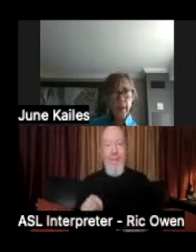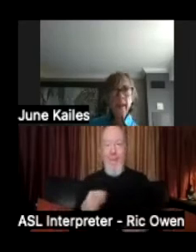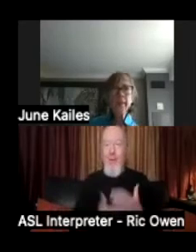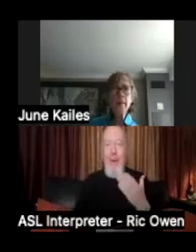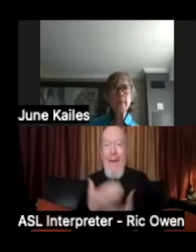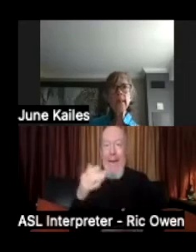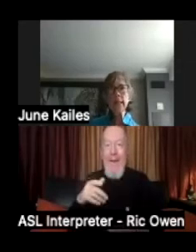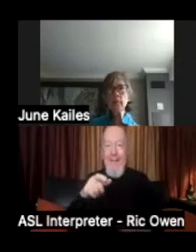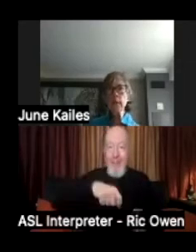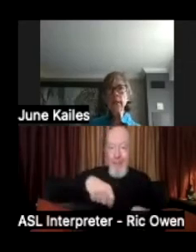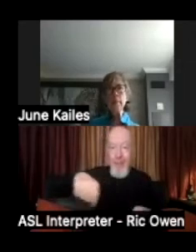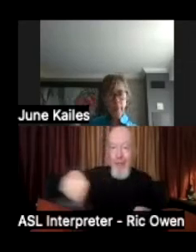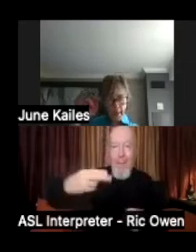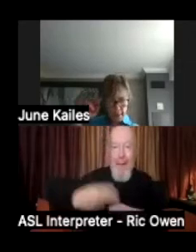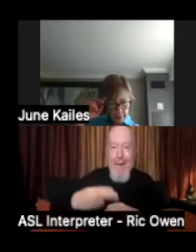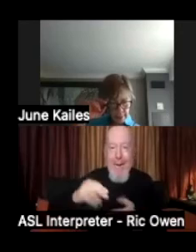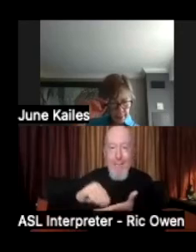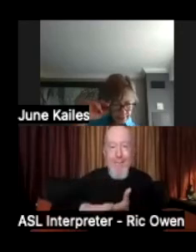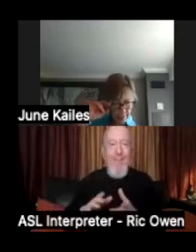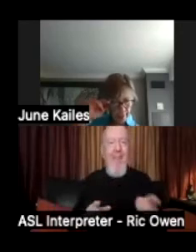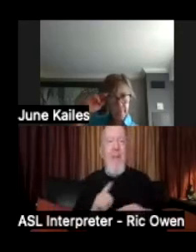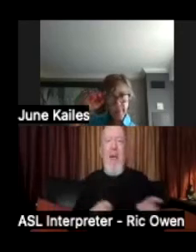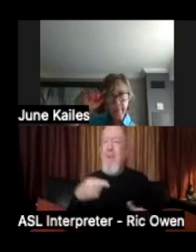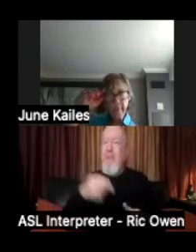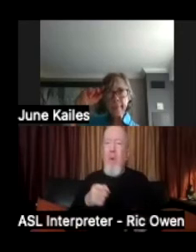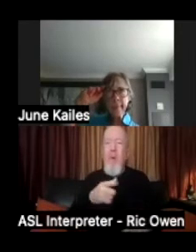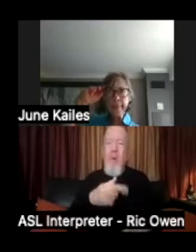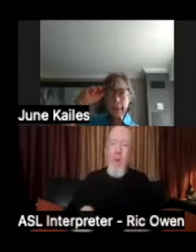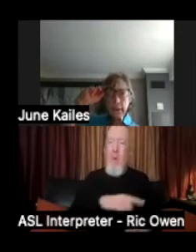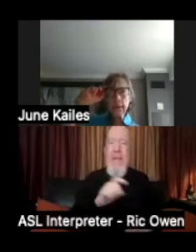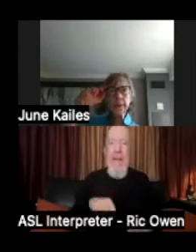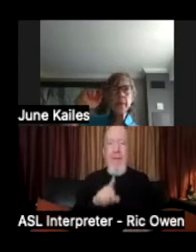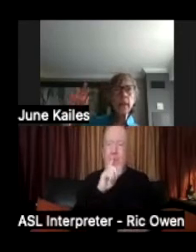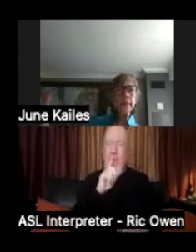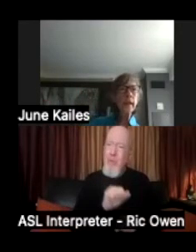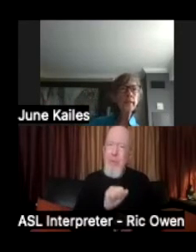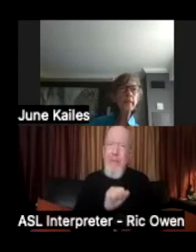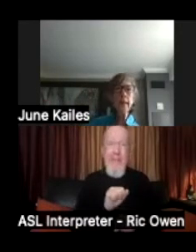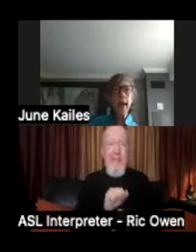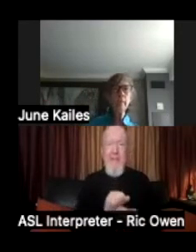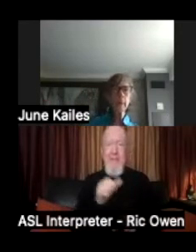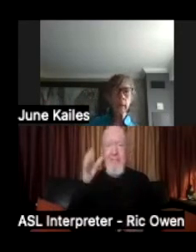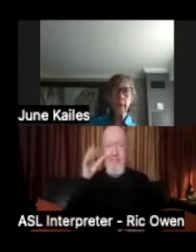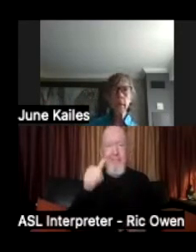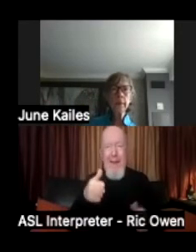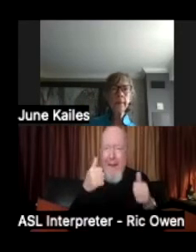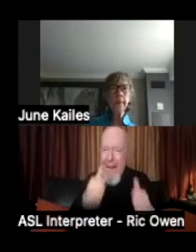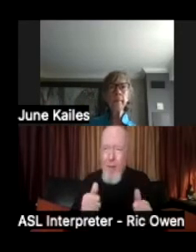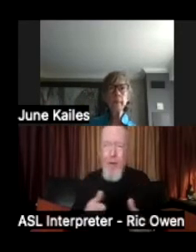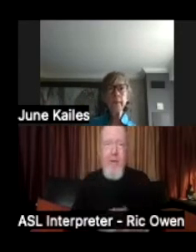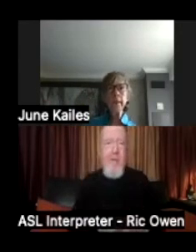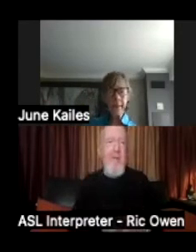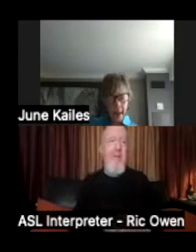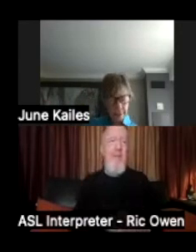symbolism that we need to really make an intense effort, that this just doesn't happen, that